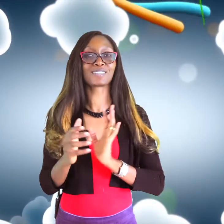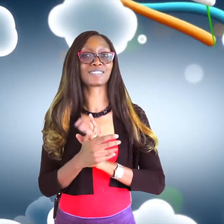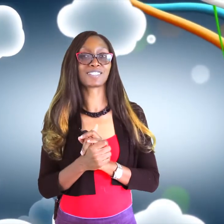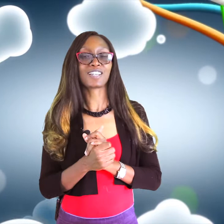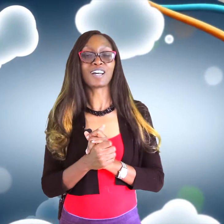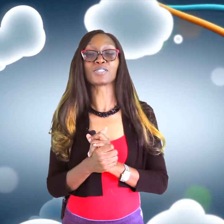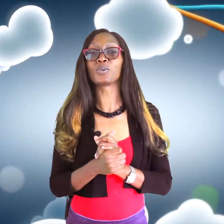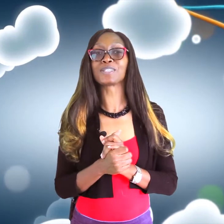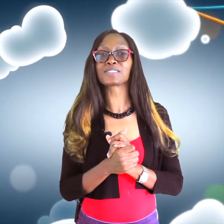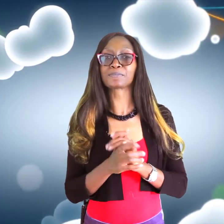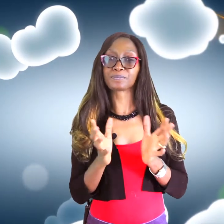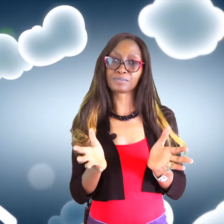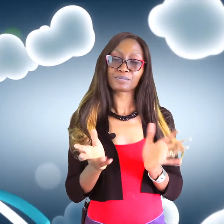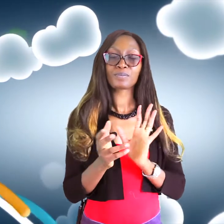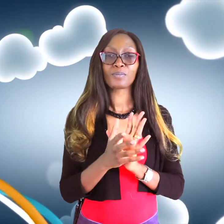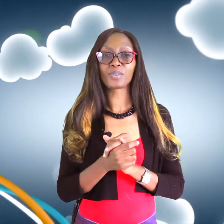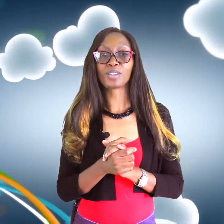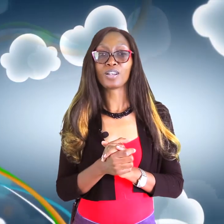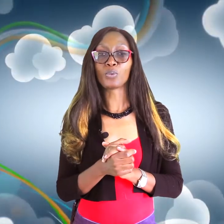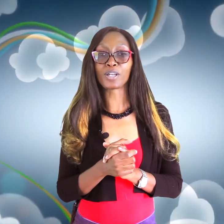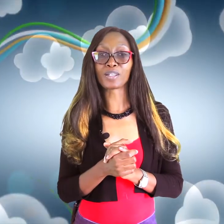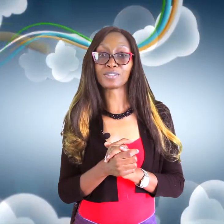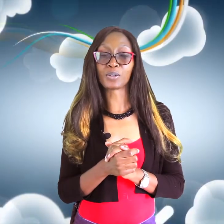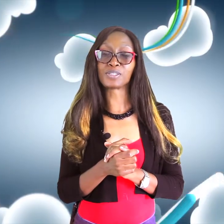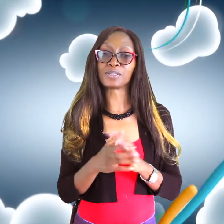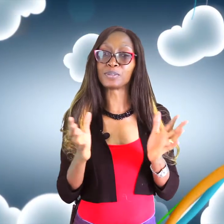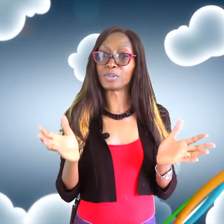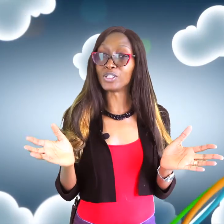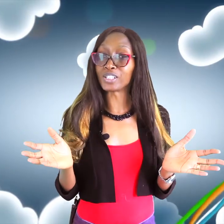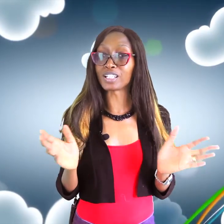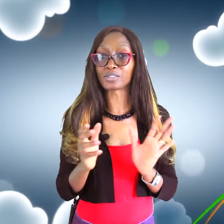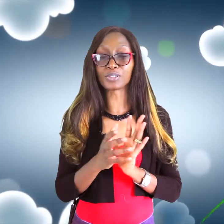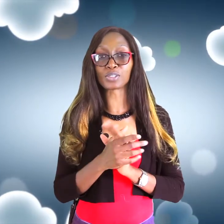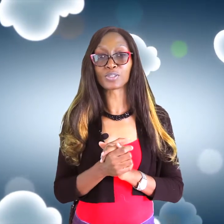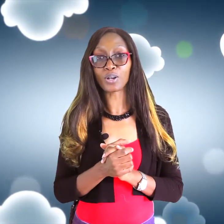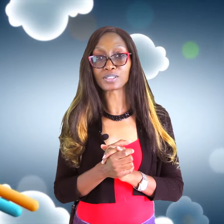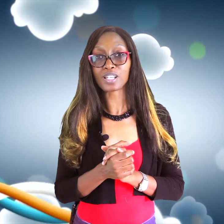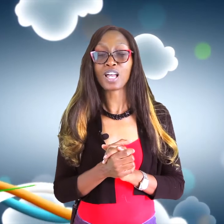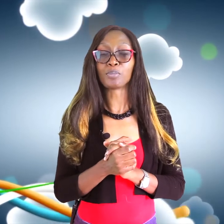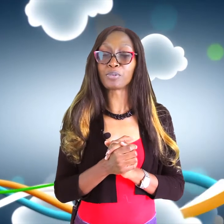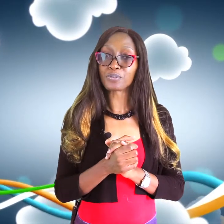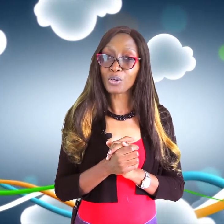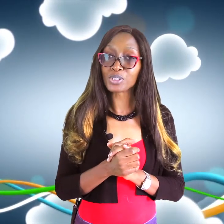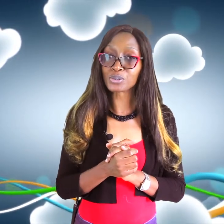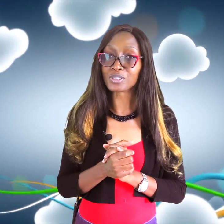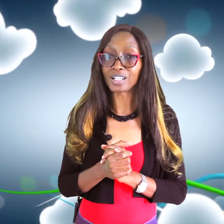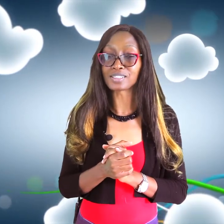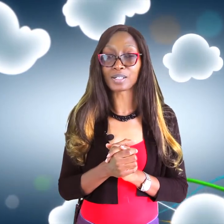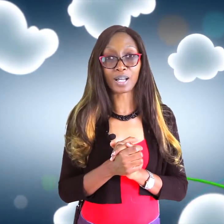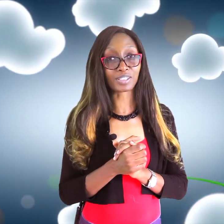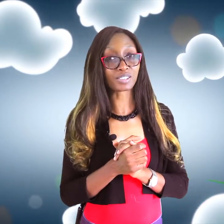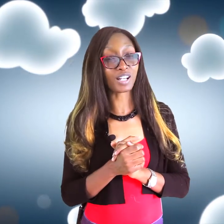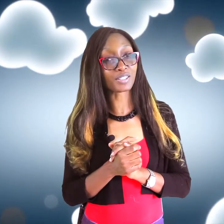So yes, as always, we're going to be learning at the feet of God. But before we do